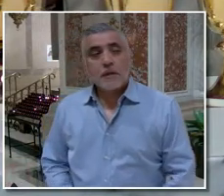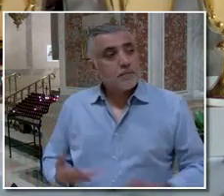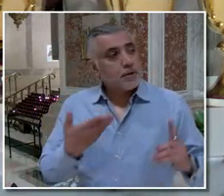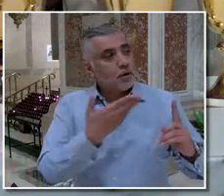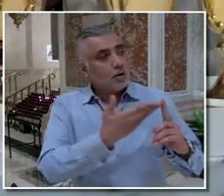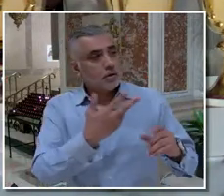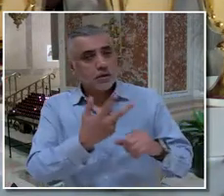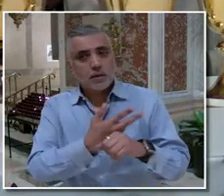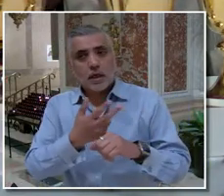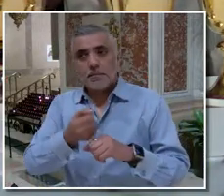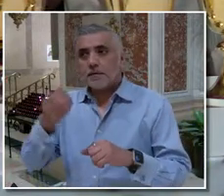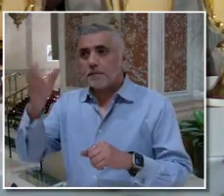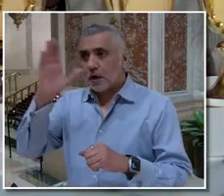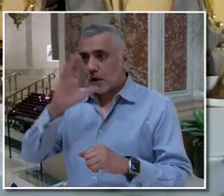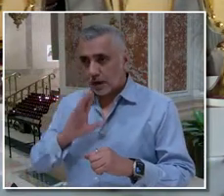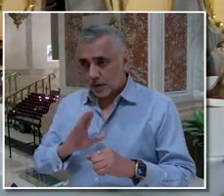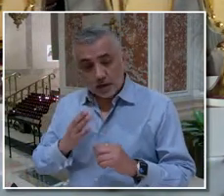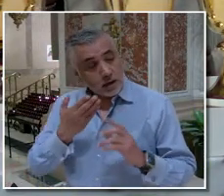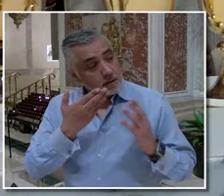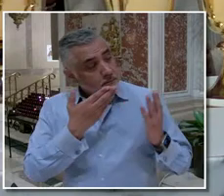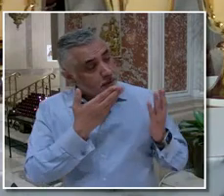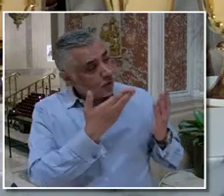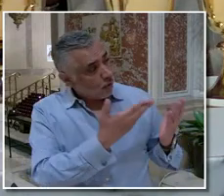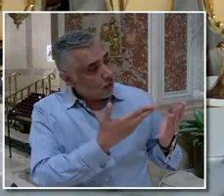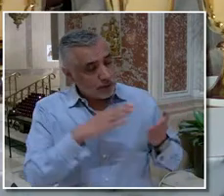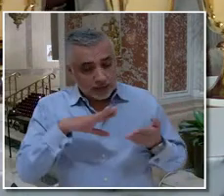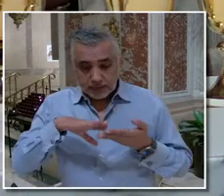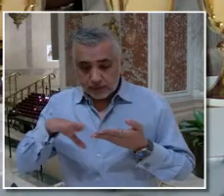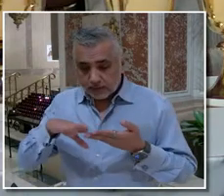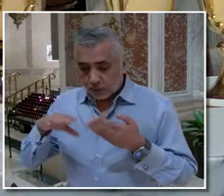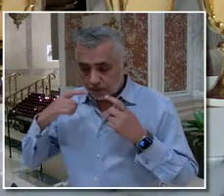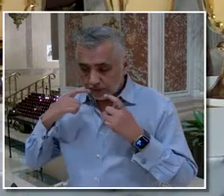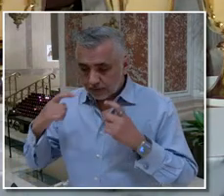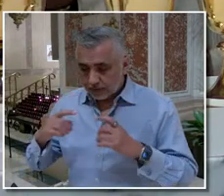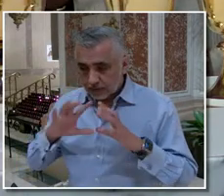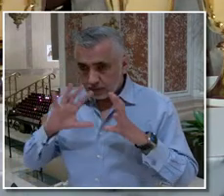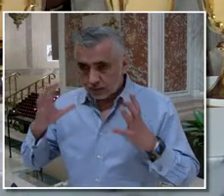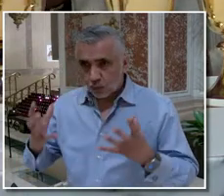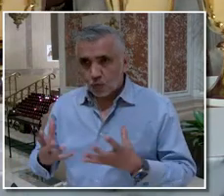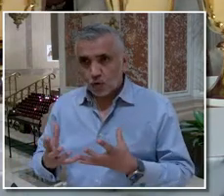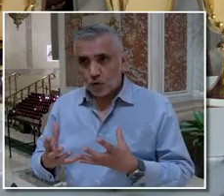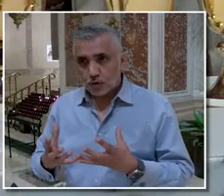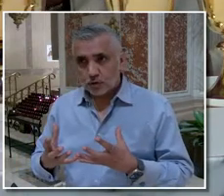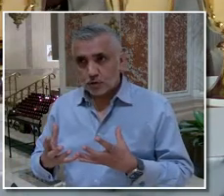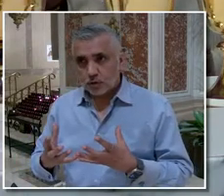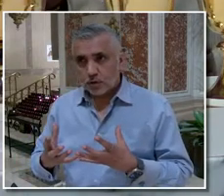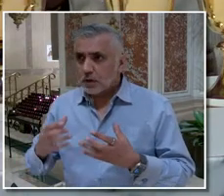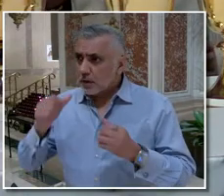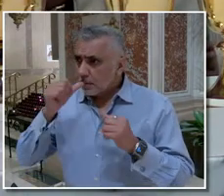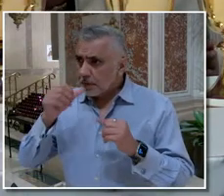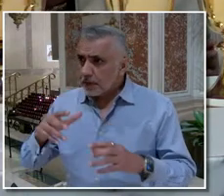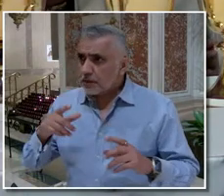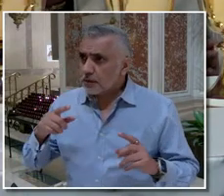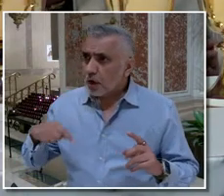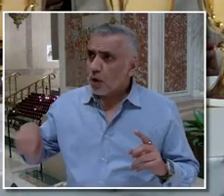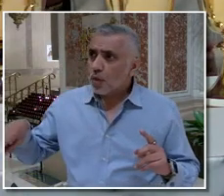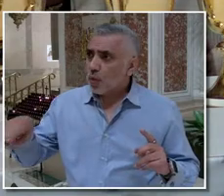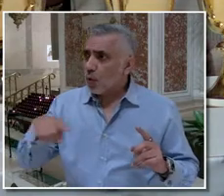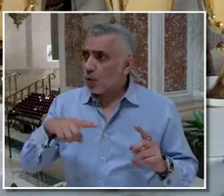Behold the Lamb of God. Behold him who takes away the sins of the world. Blessed are